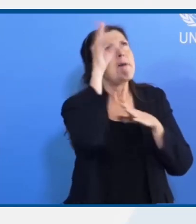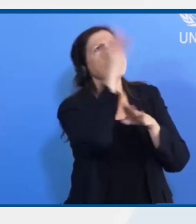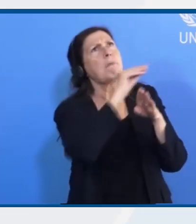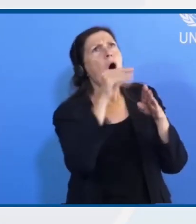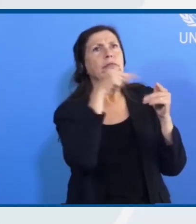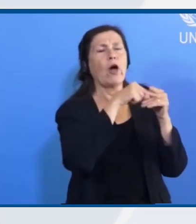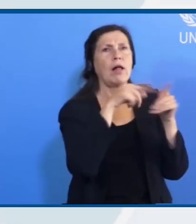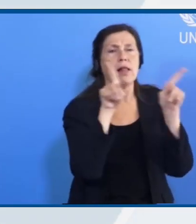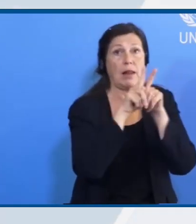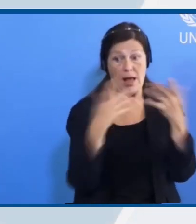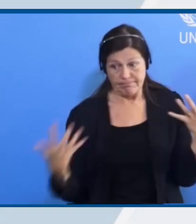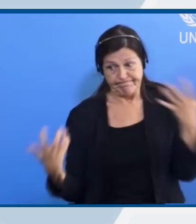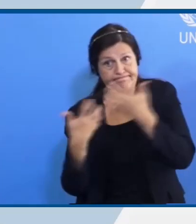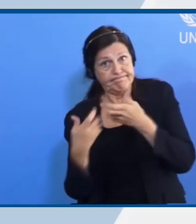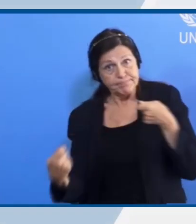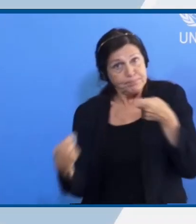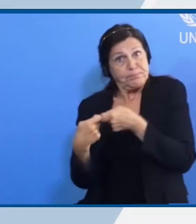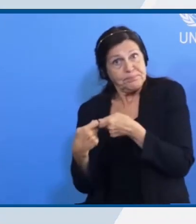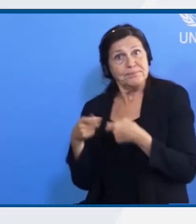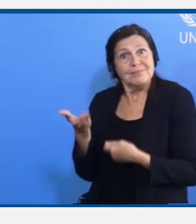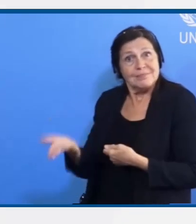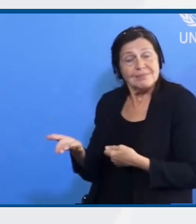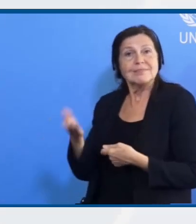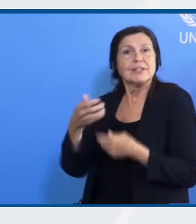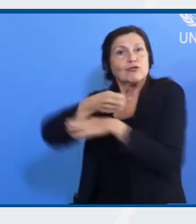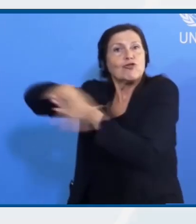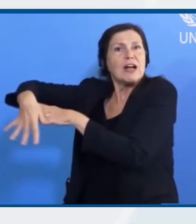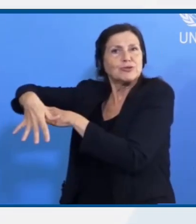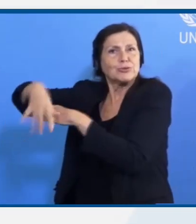mechanisms? The rates for that type of financing